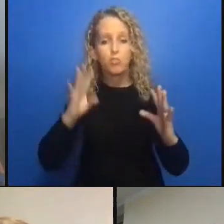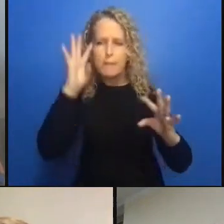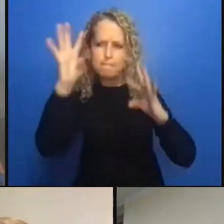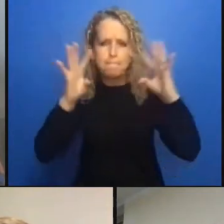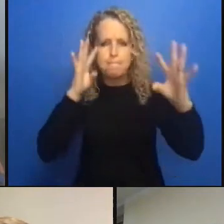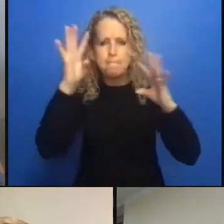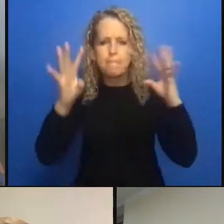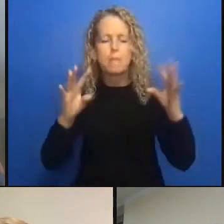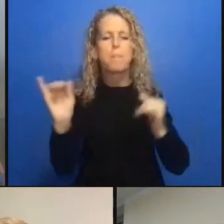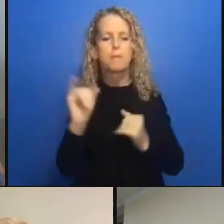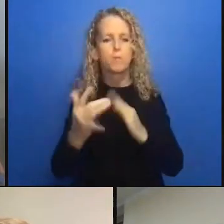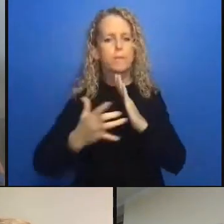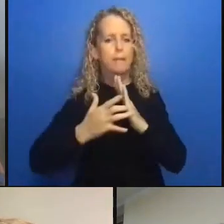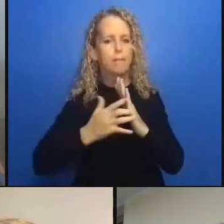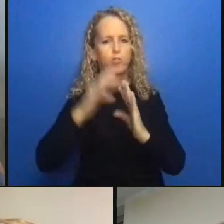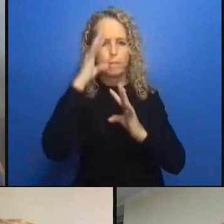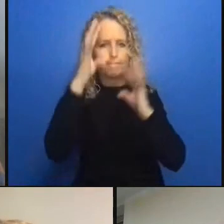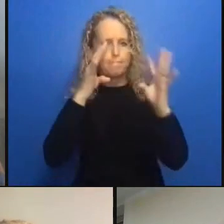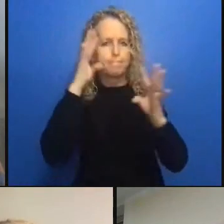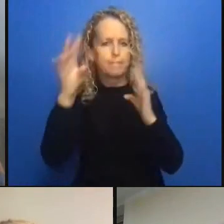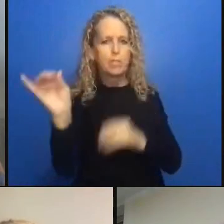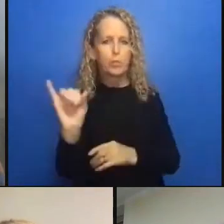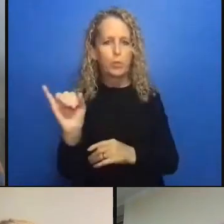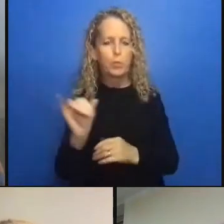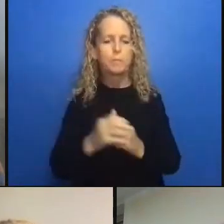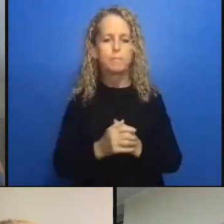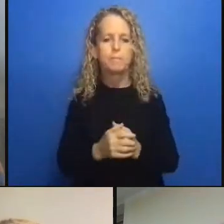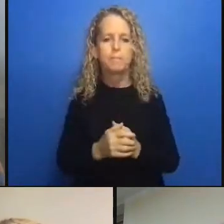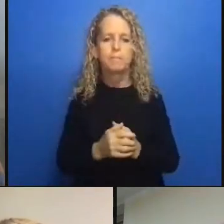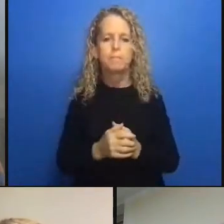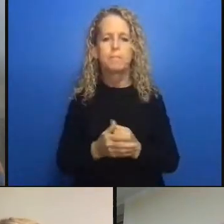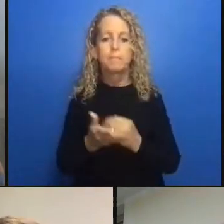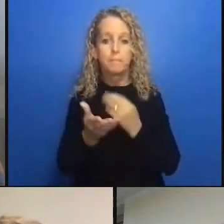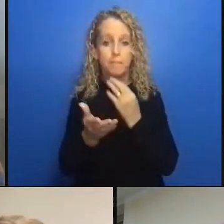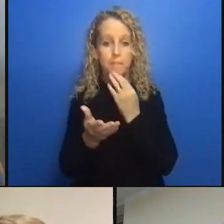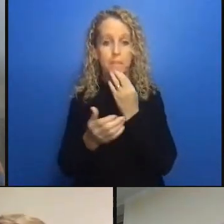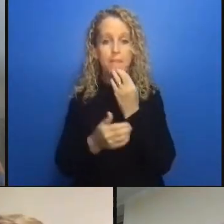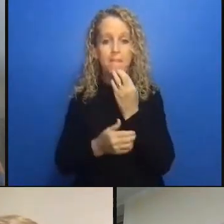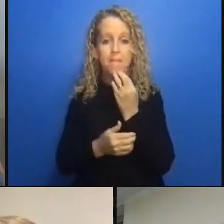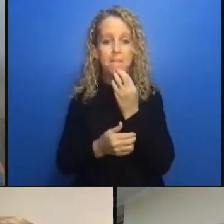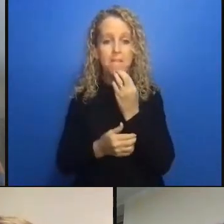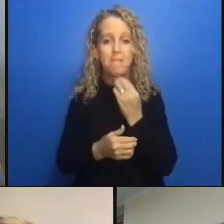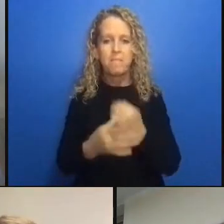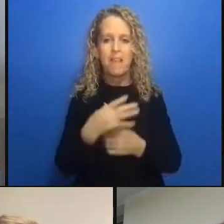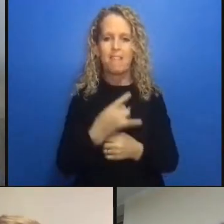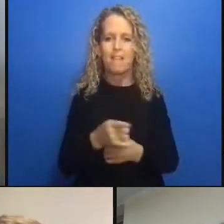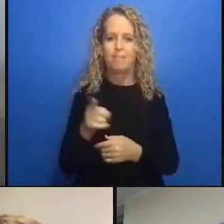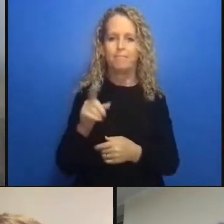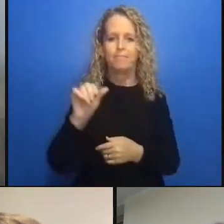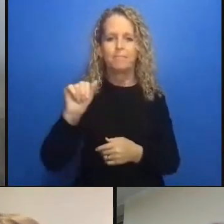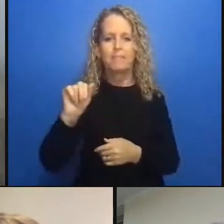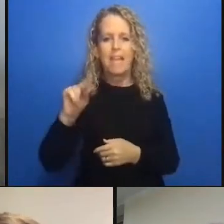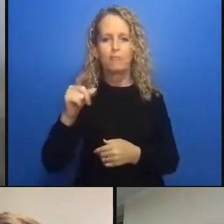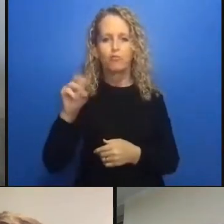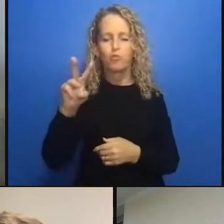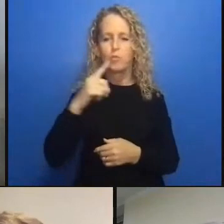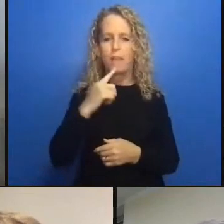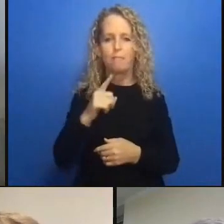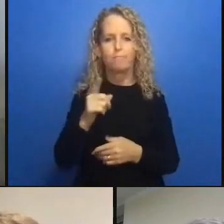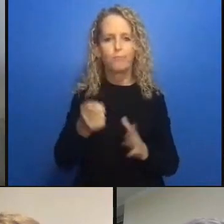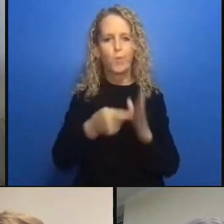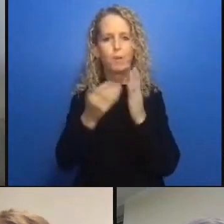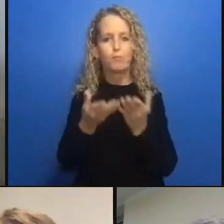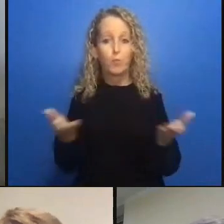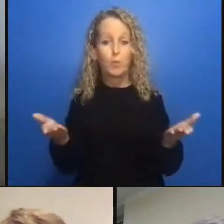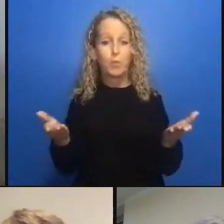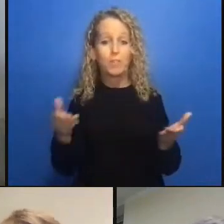well. Yeah, and can I just emphasize, I love Andrew's use of the word tools, because a lot of people think, you know, there's often